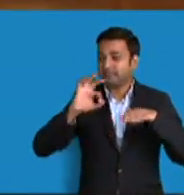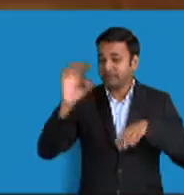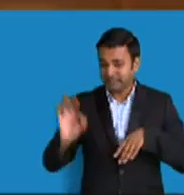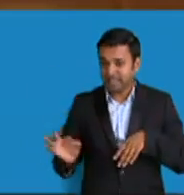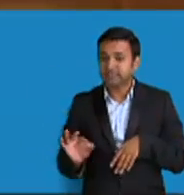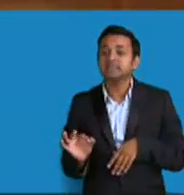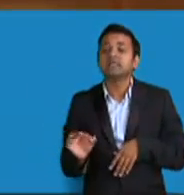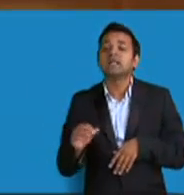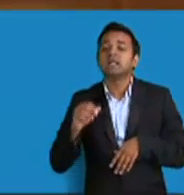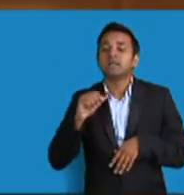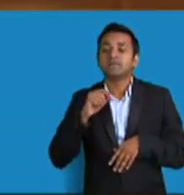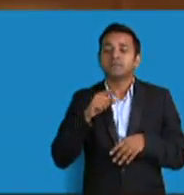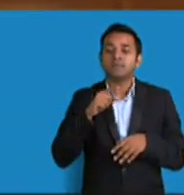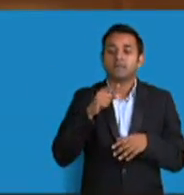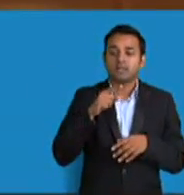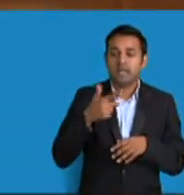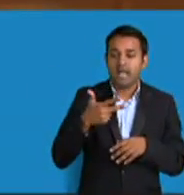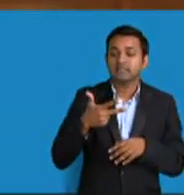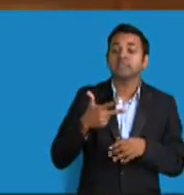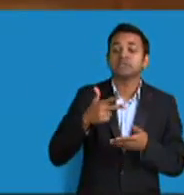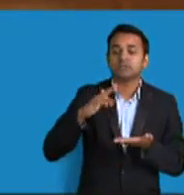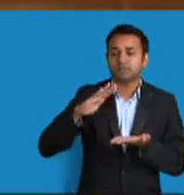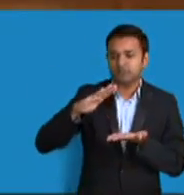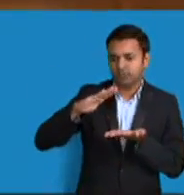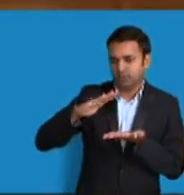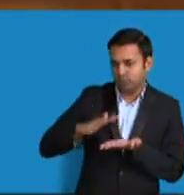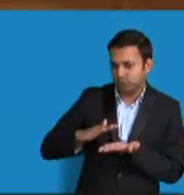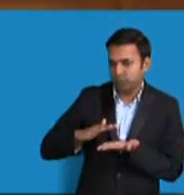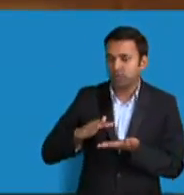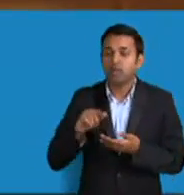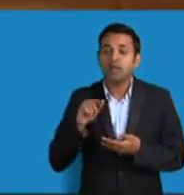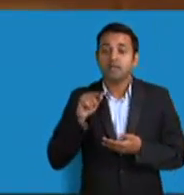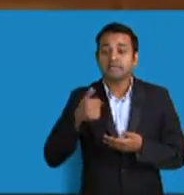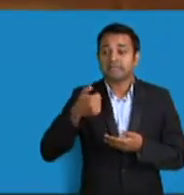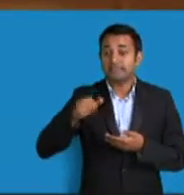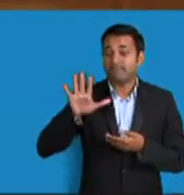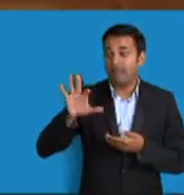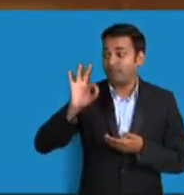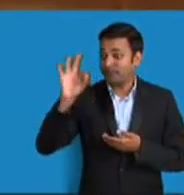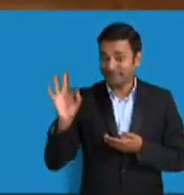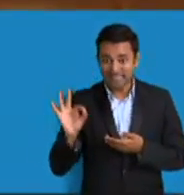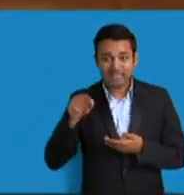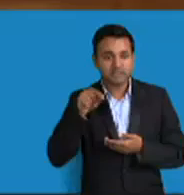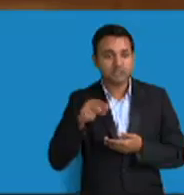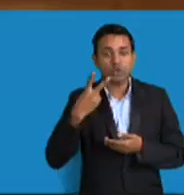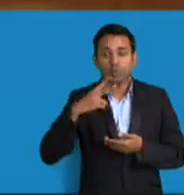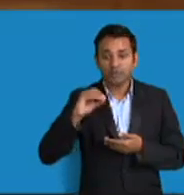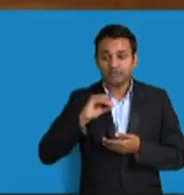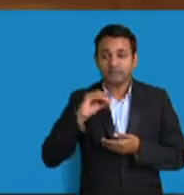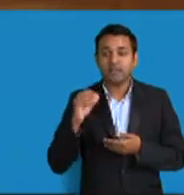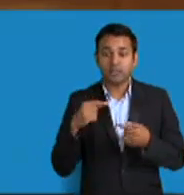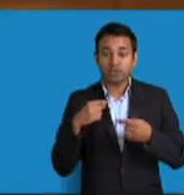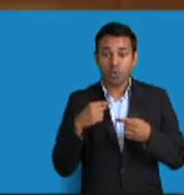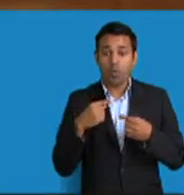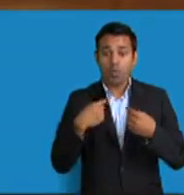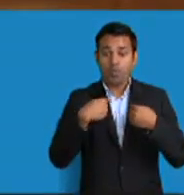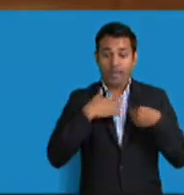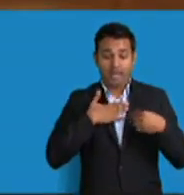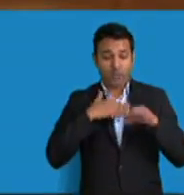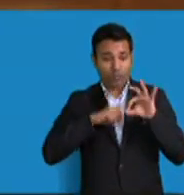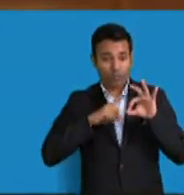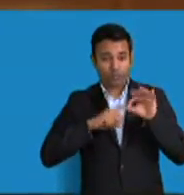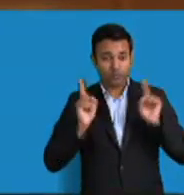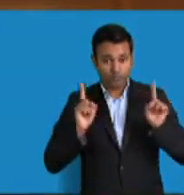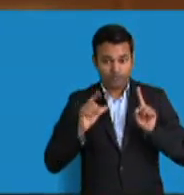in 2015 to 65% in 2016. So my question to the honourable